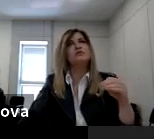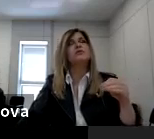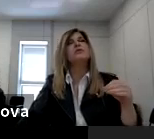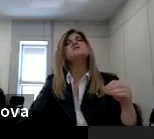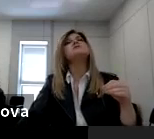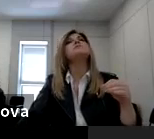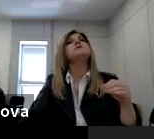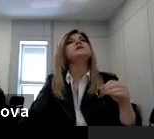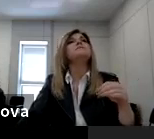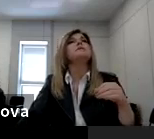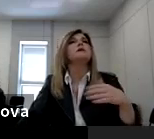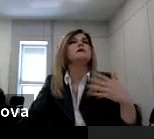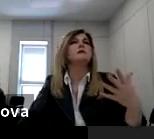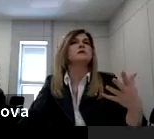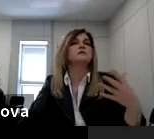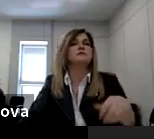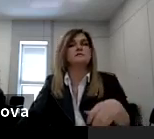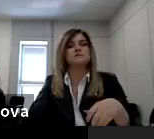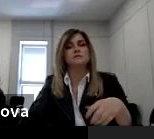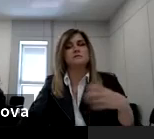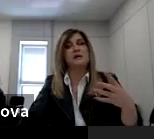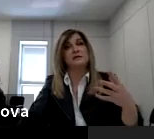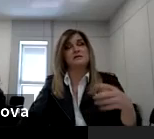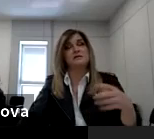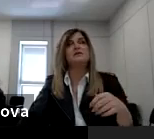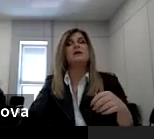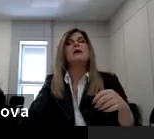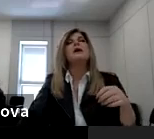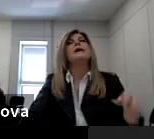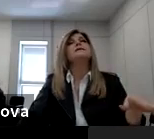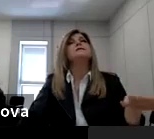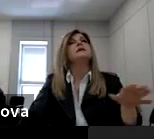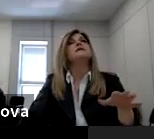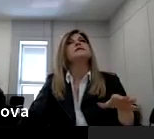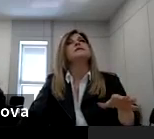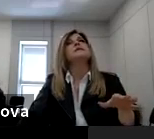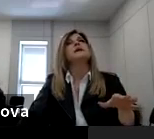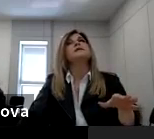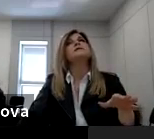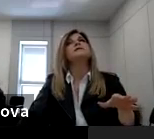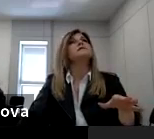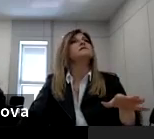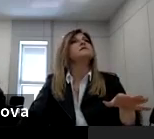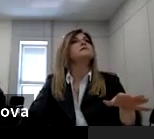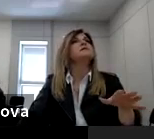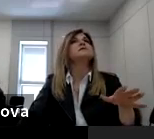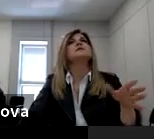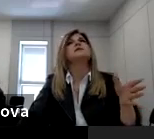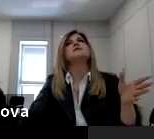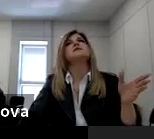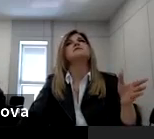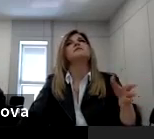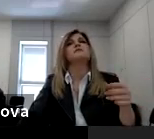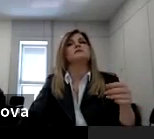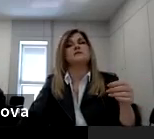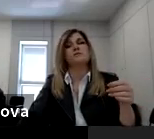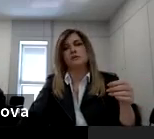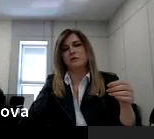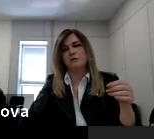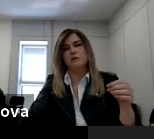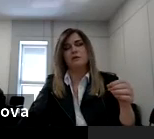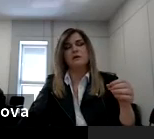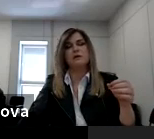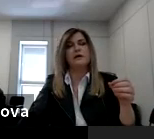it should also be balanced. And at the end, starting from